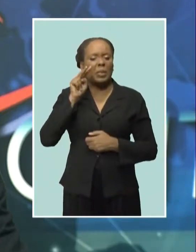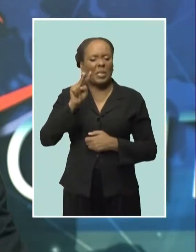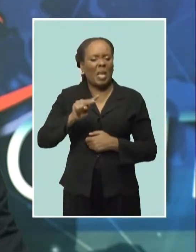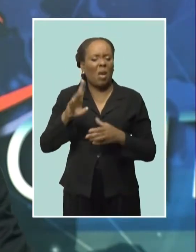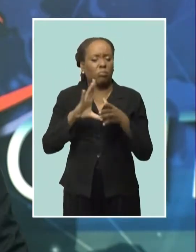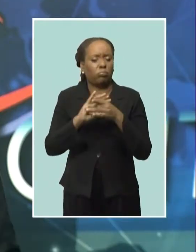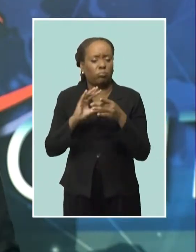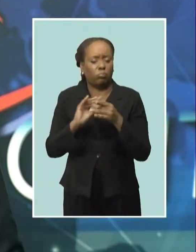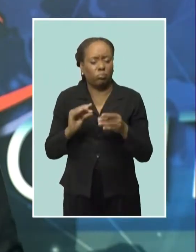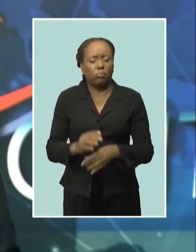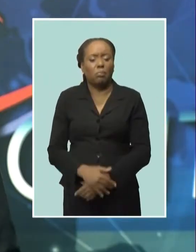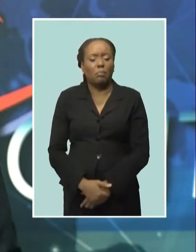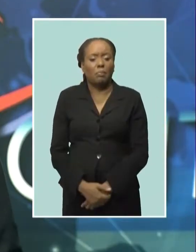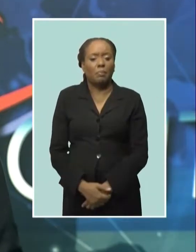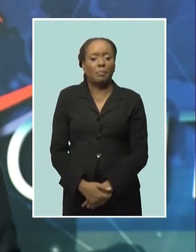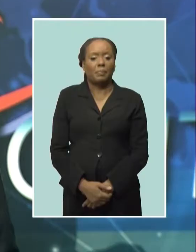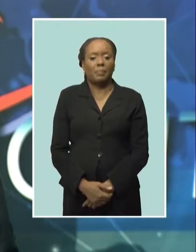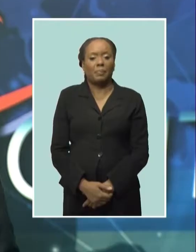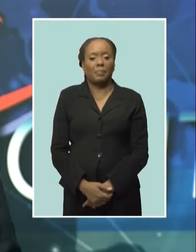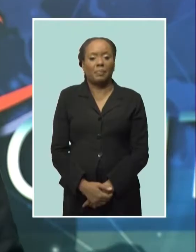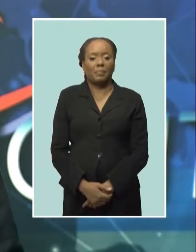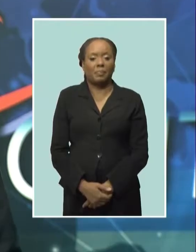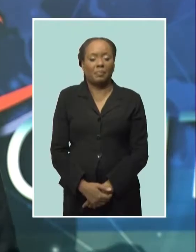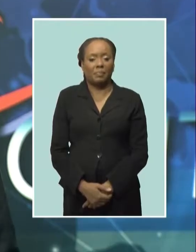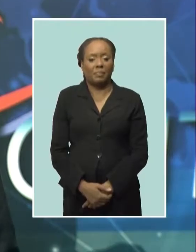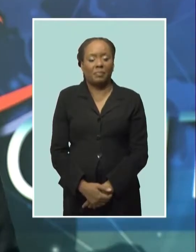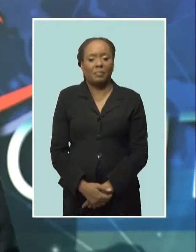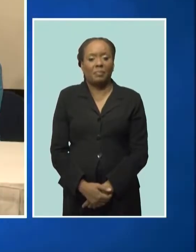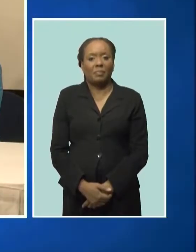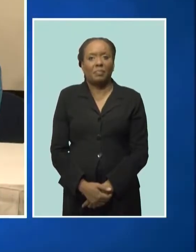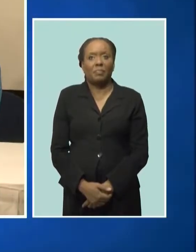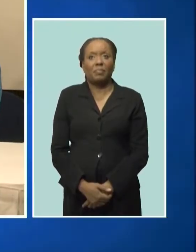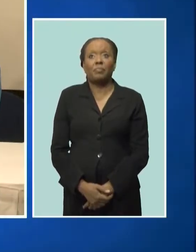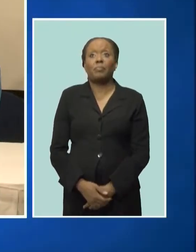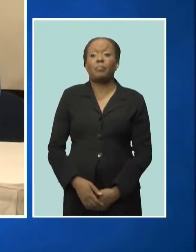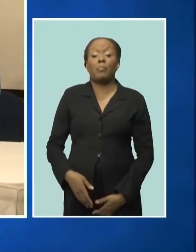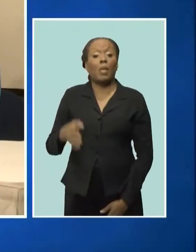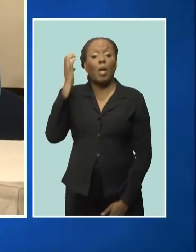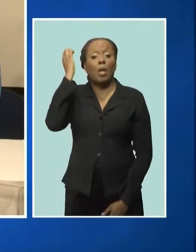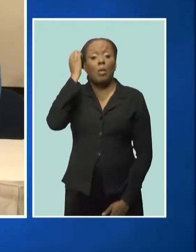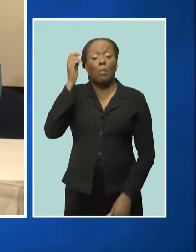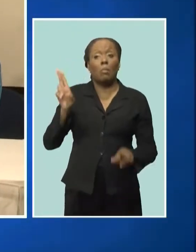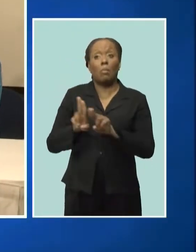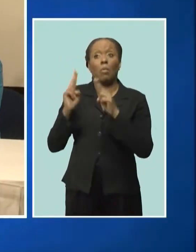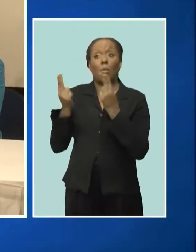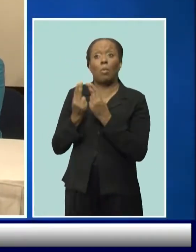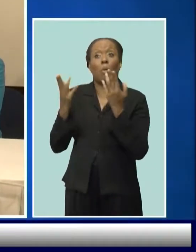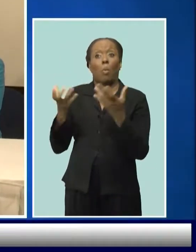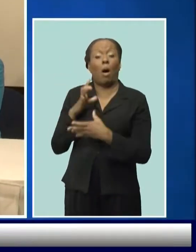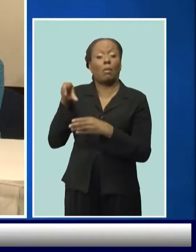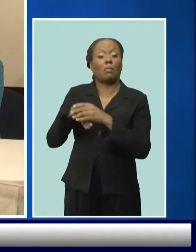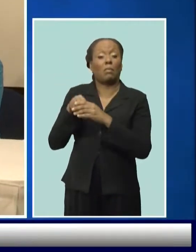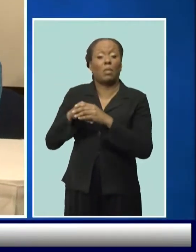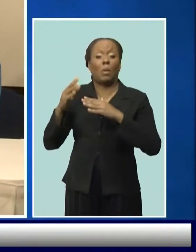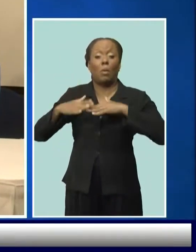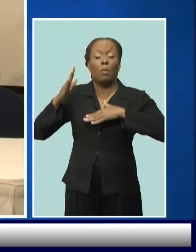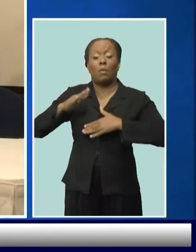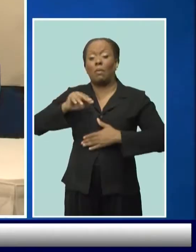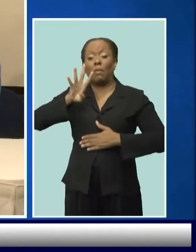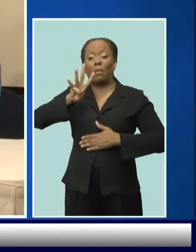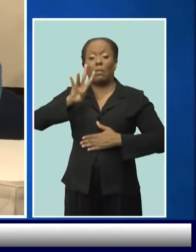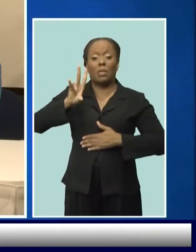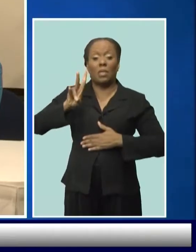Rachel Agard was there and filed this report. The European Union intends to invest over $47